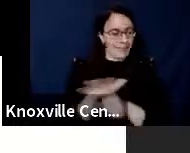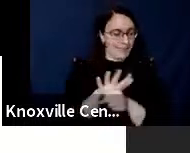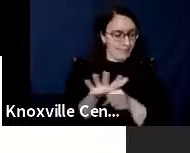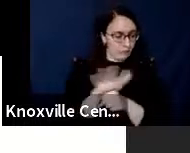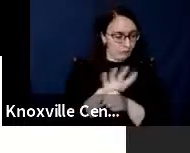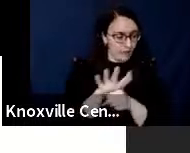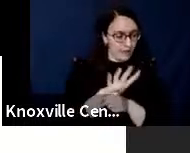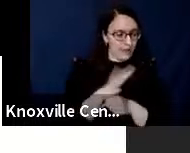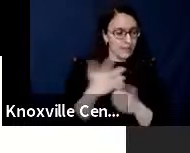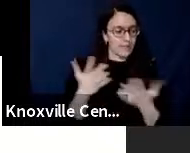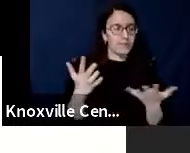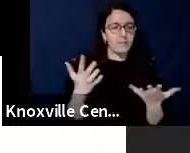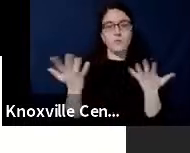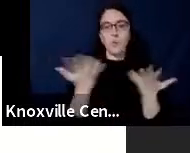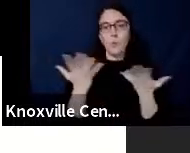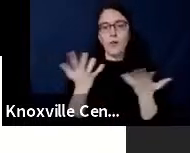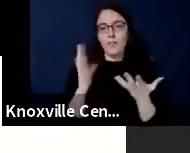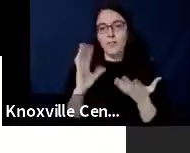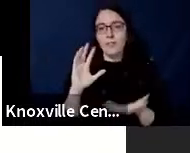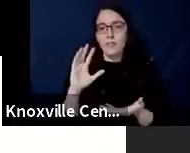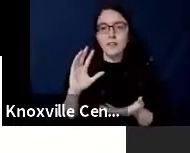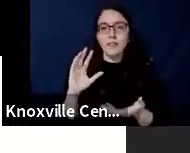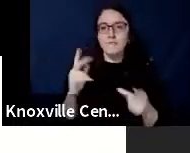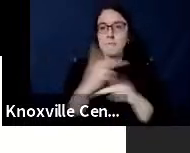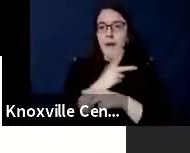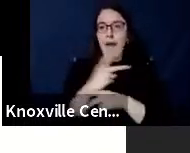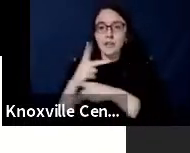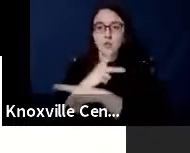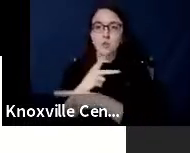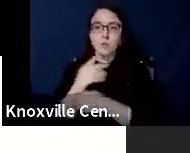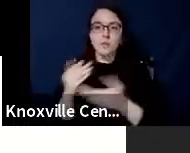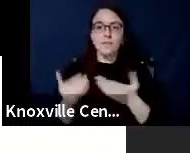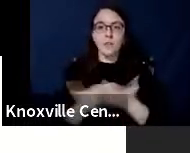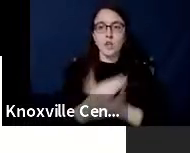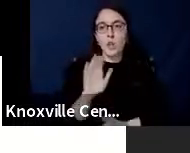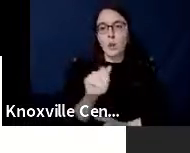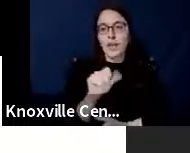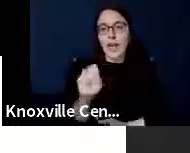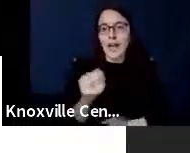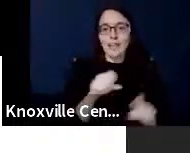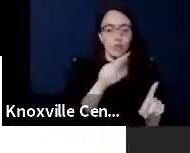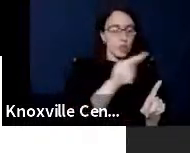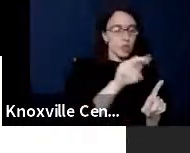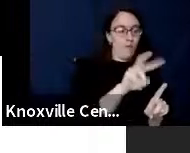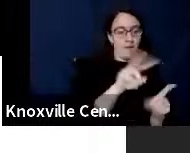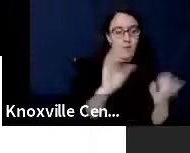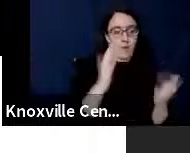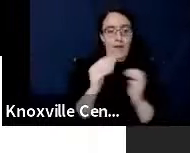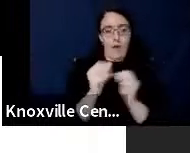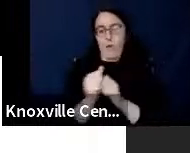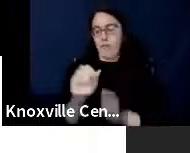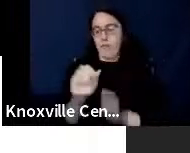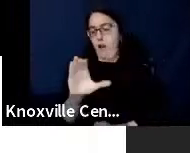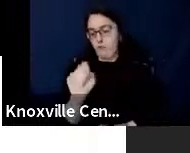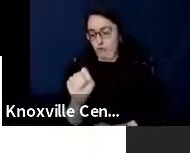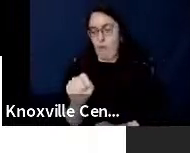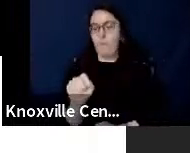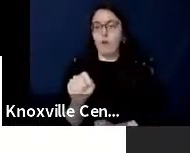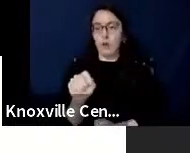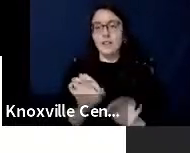what the magnitude of new cases in November compared to October, it was significantly